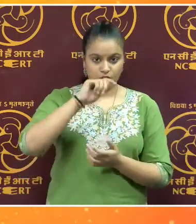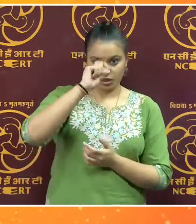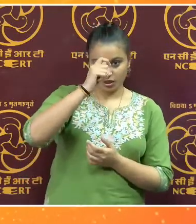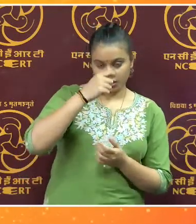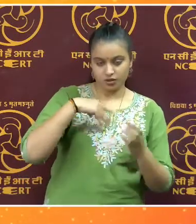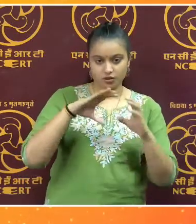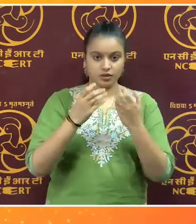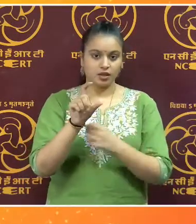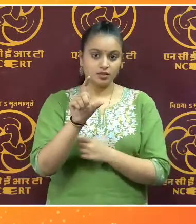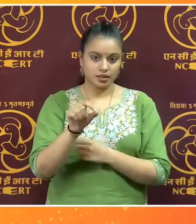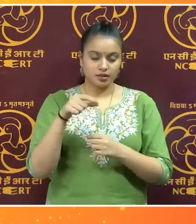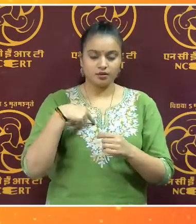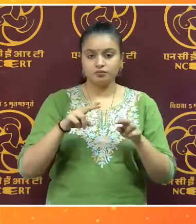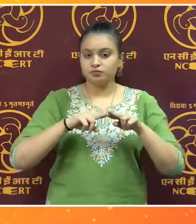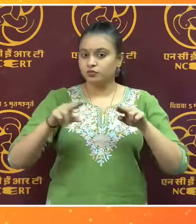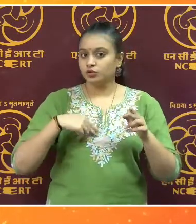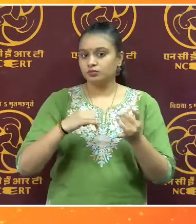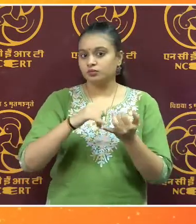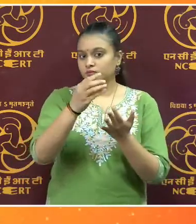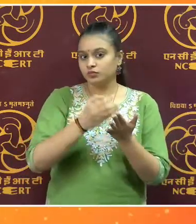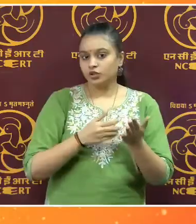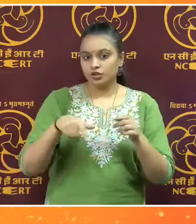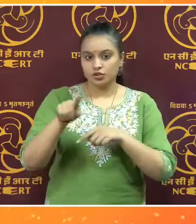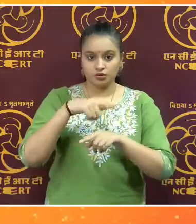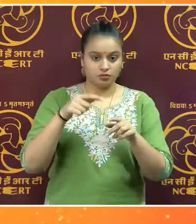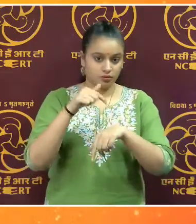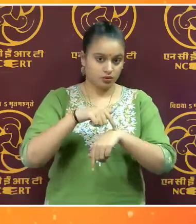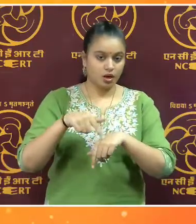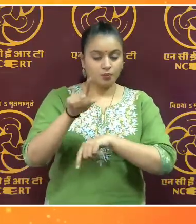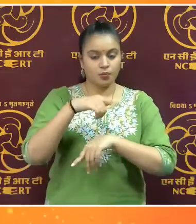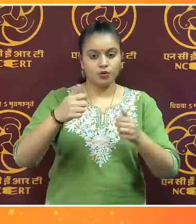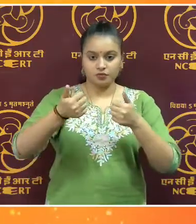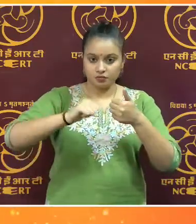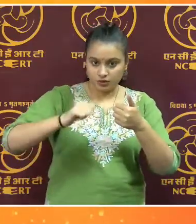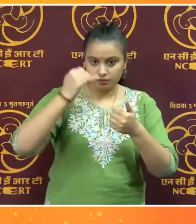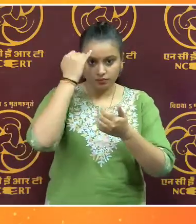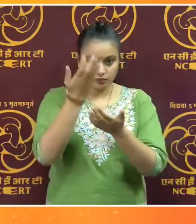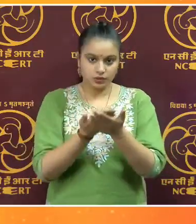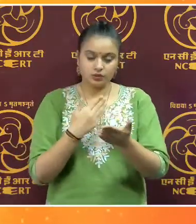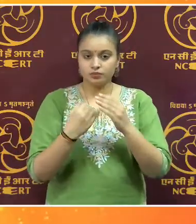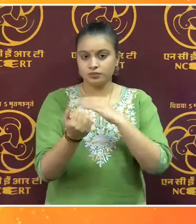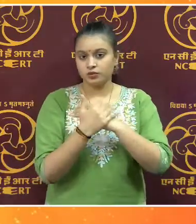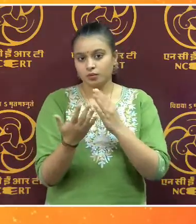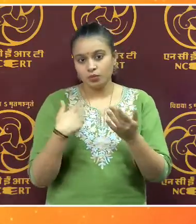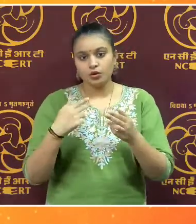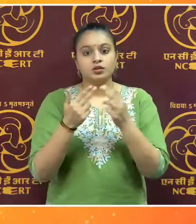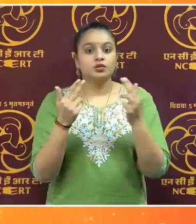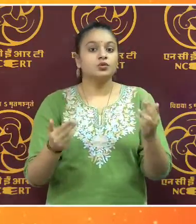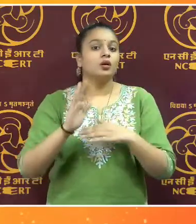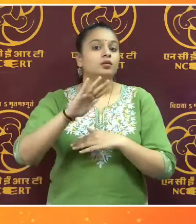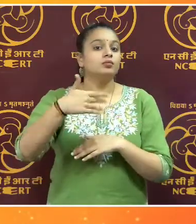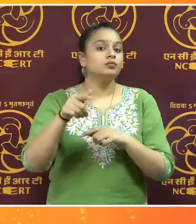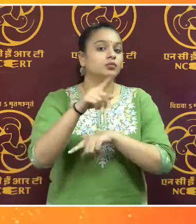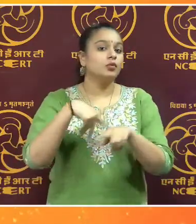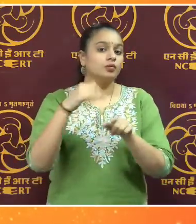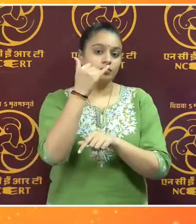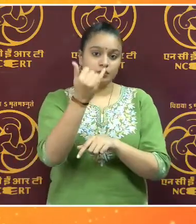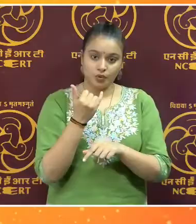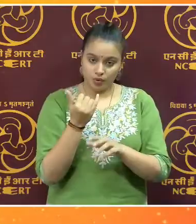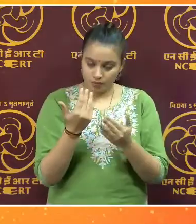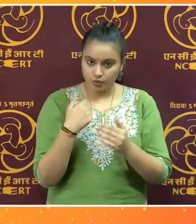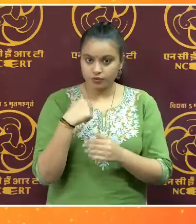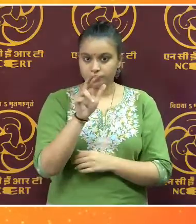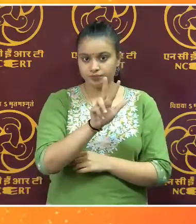So during this entire session you can give your feedback, you can give your suggestions as well after the story. You can call us on a number which